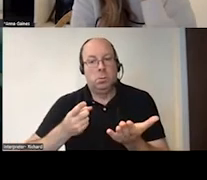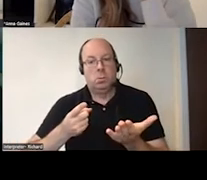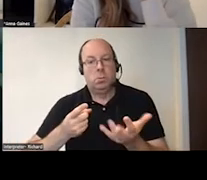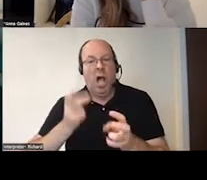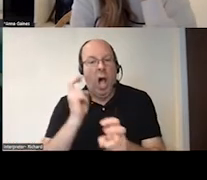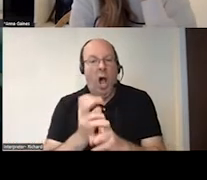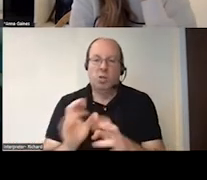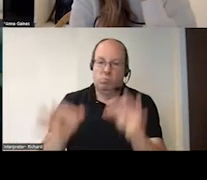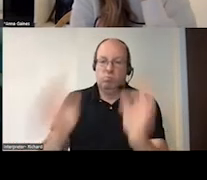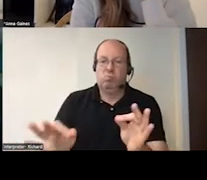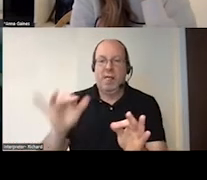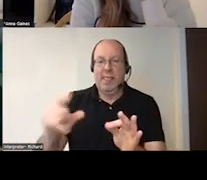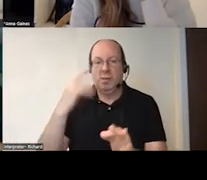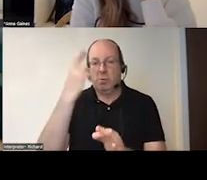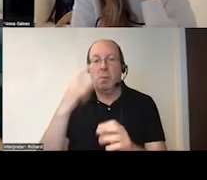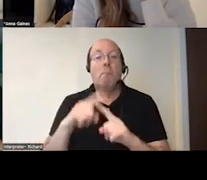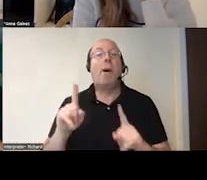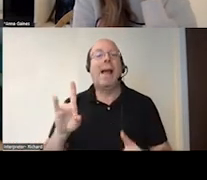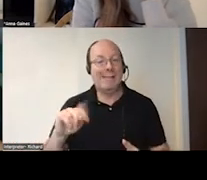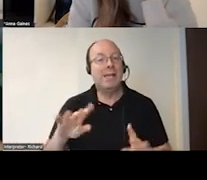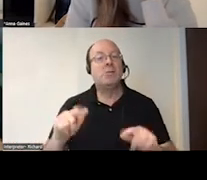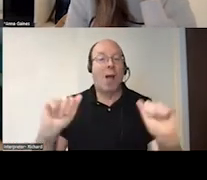yeah, I tried.